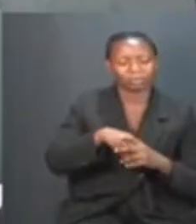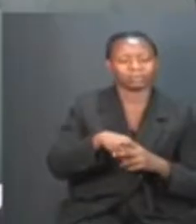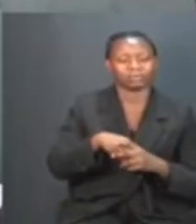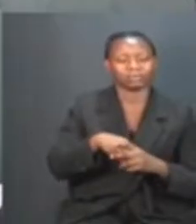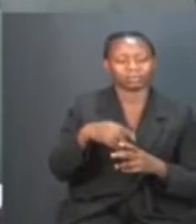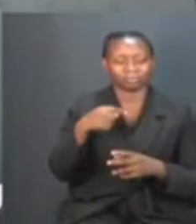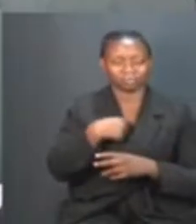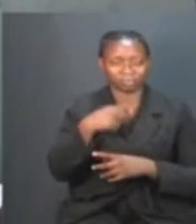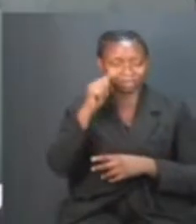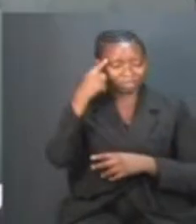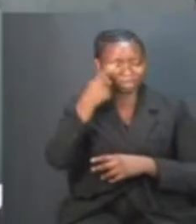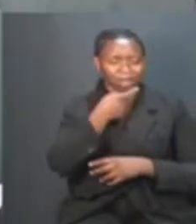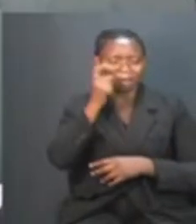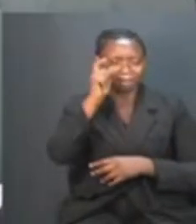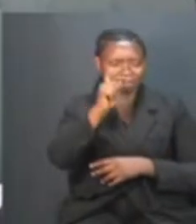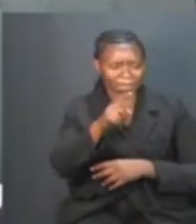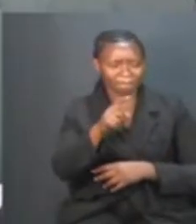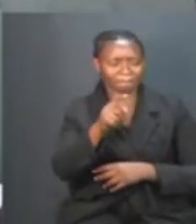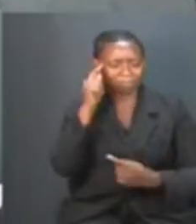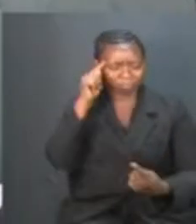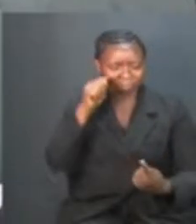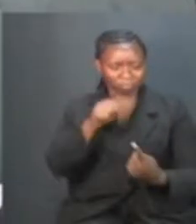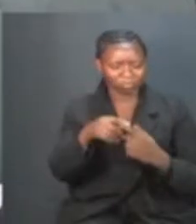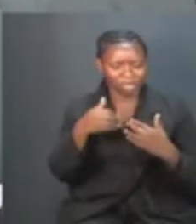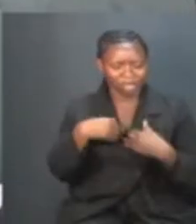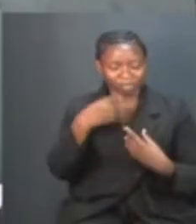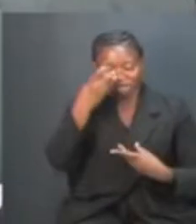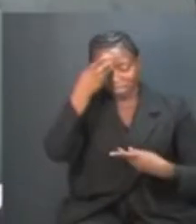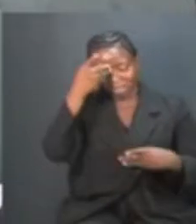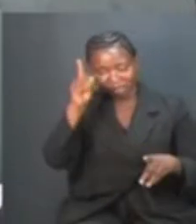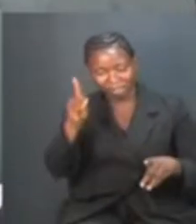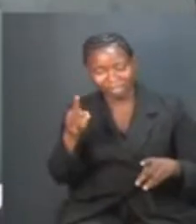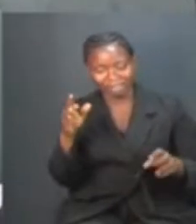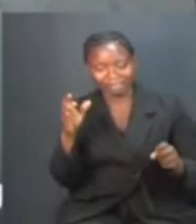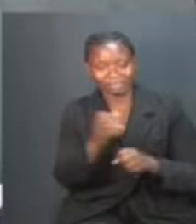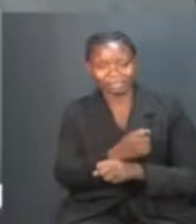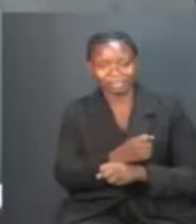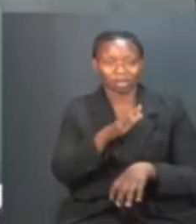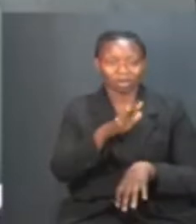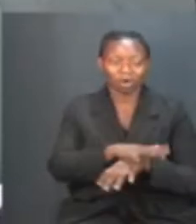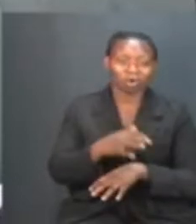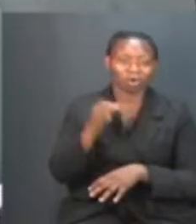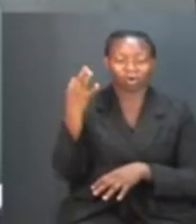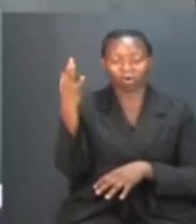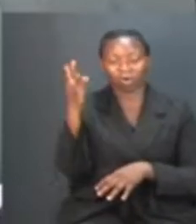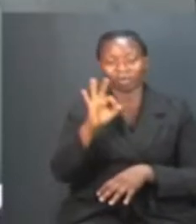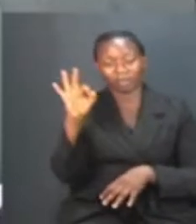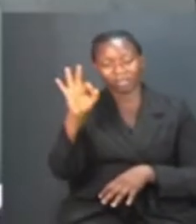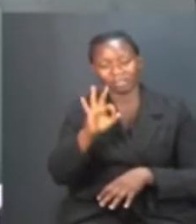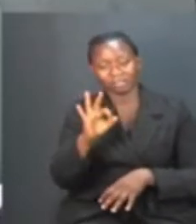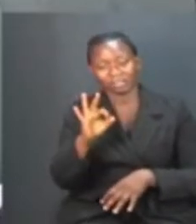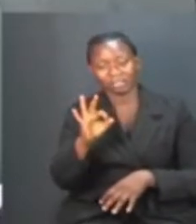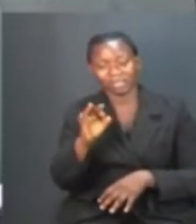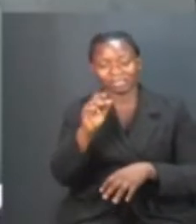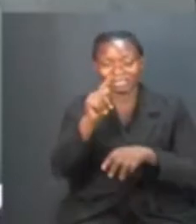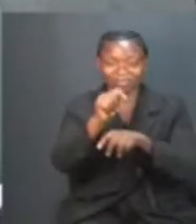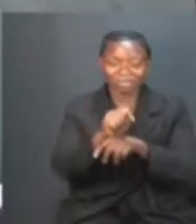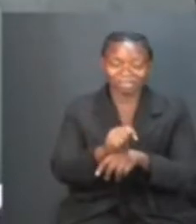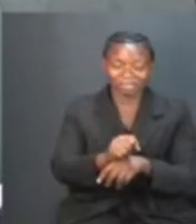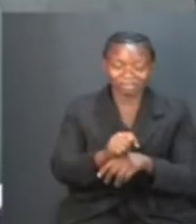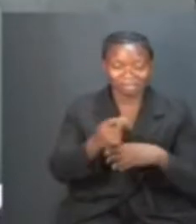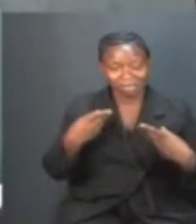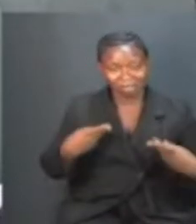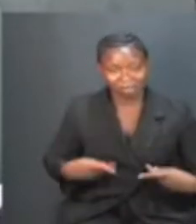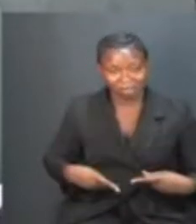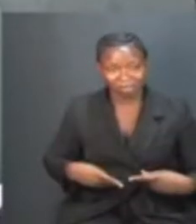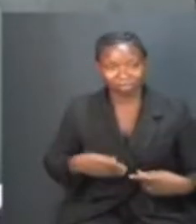I think that we must be certain, if we have to decide that we are taking it on Friday as a traditional way, I